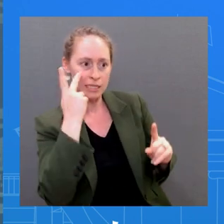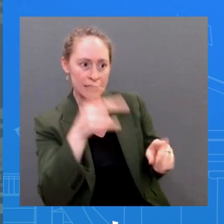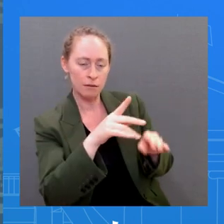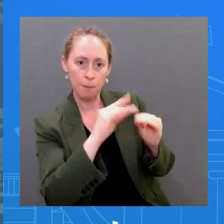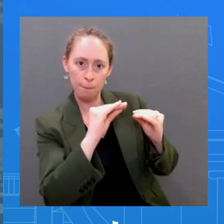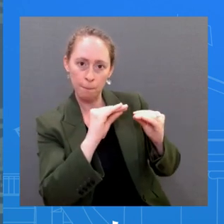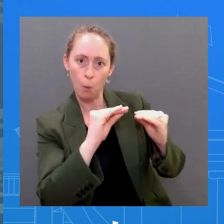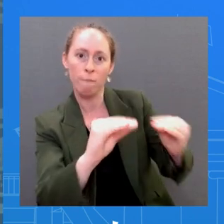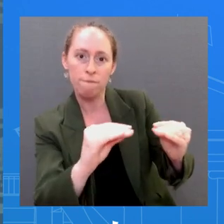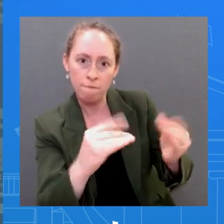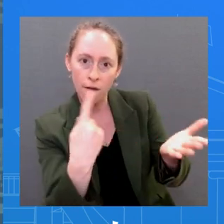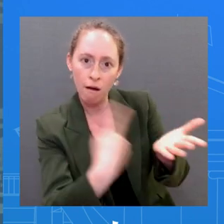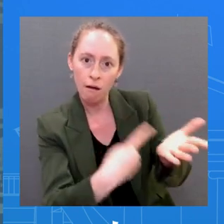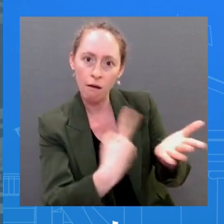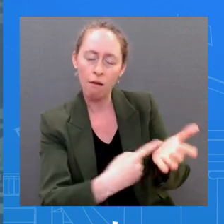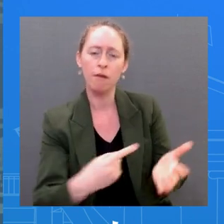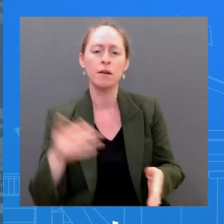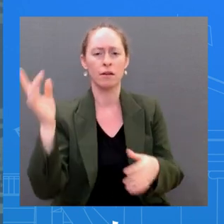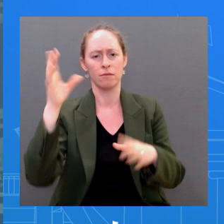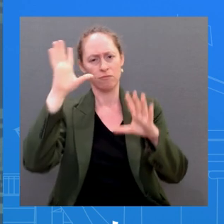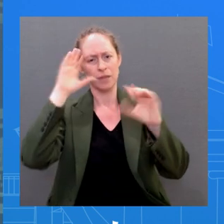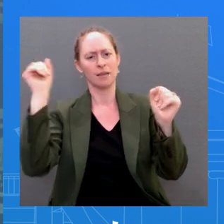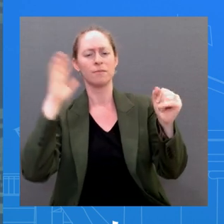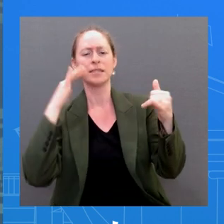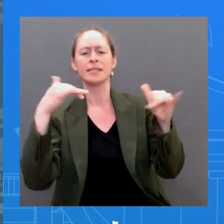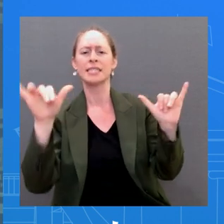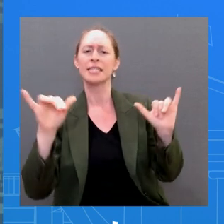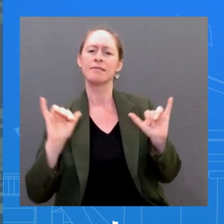of the comprehensive components